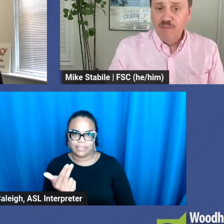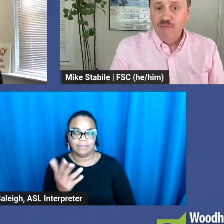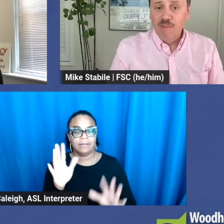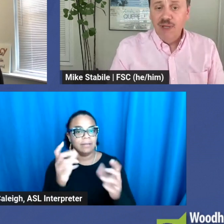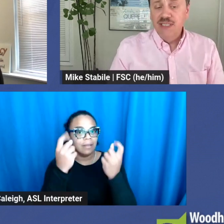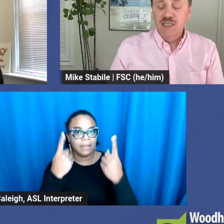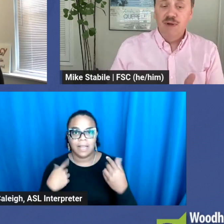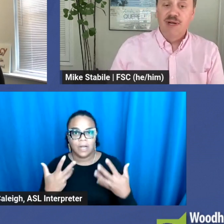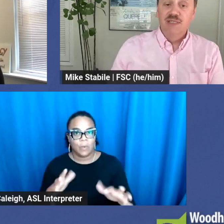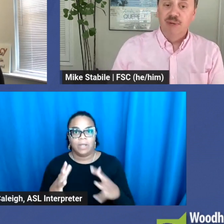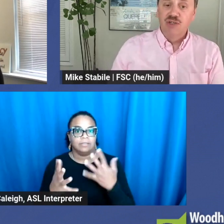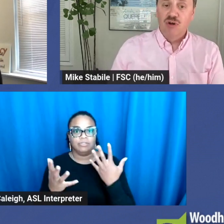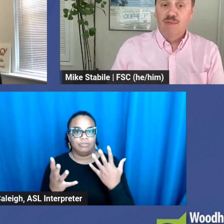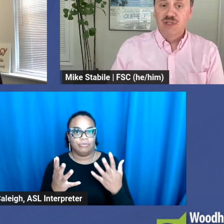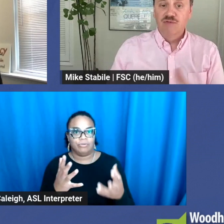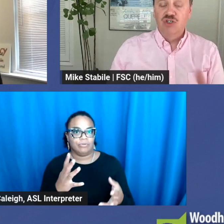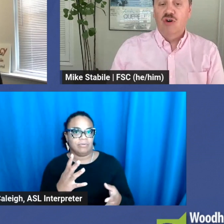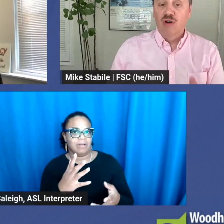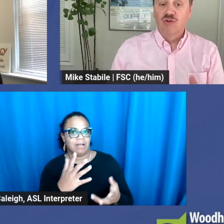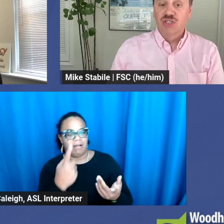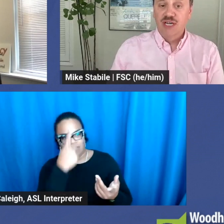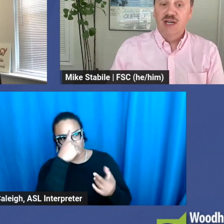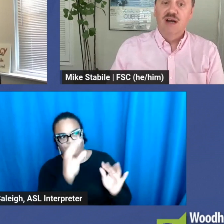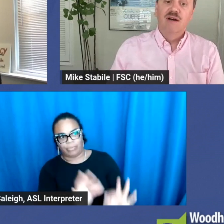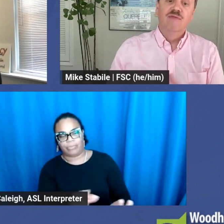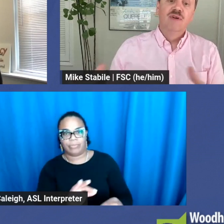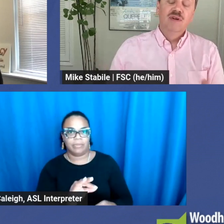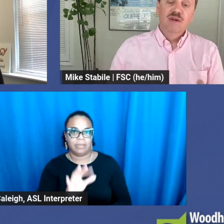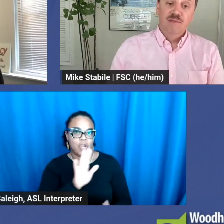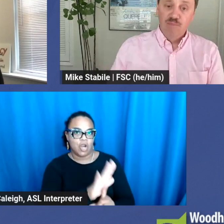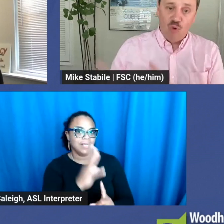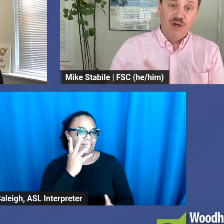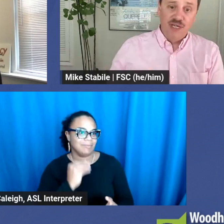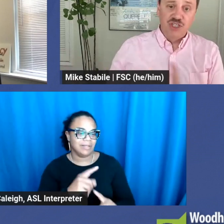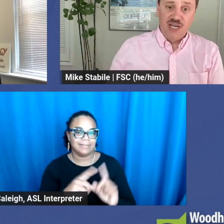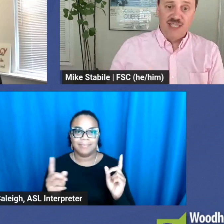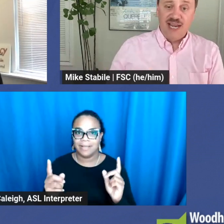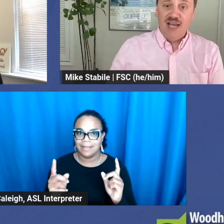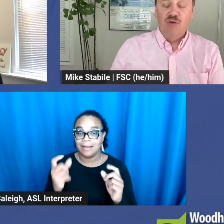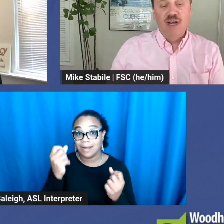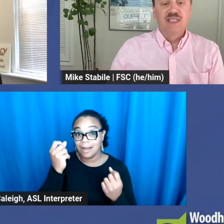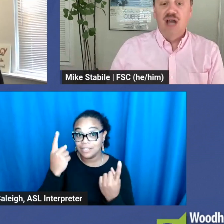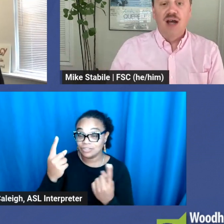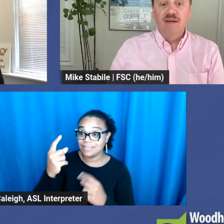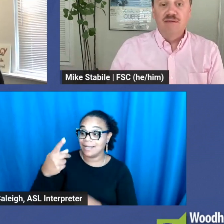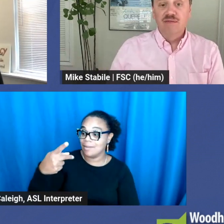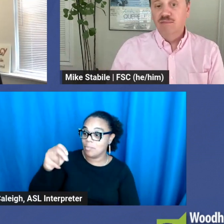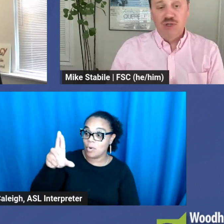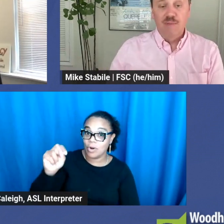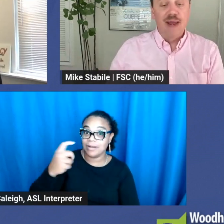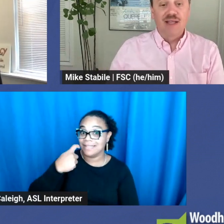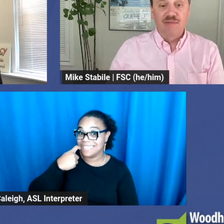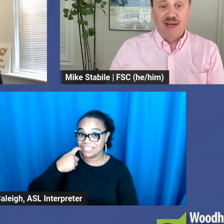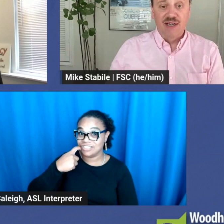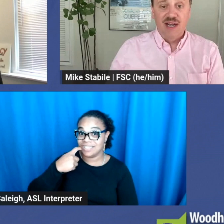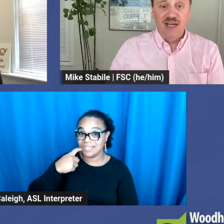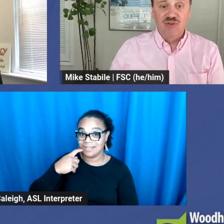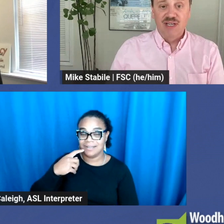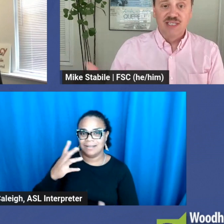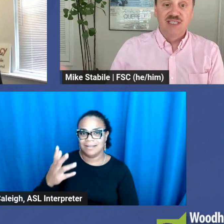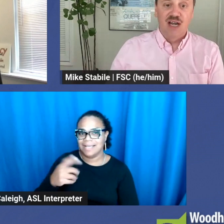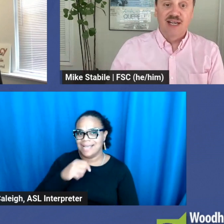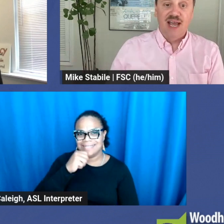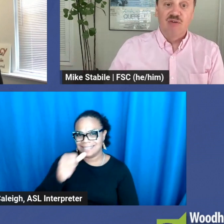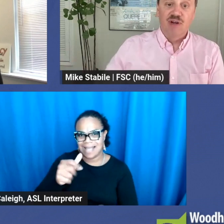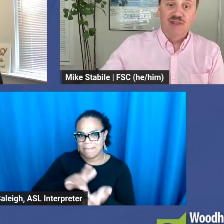anything from Billie's experience, but in terms of just our understanding of porn addiction as a category, it's not particularly medically recognized,